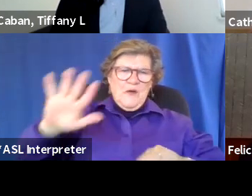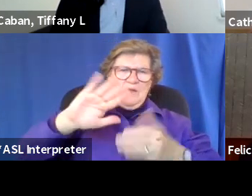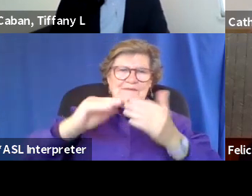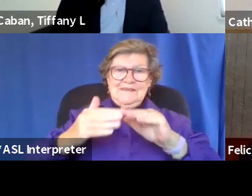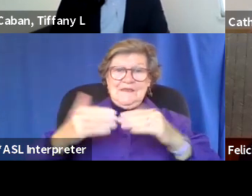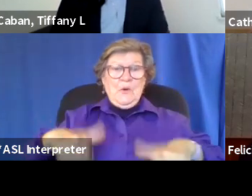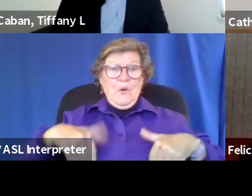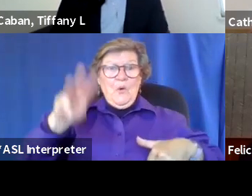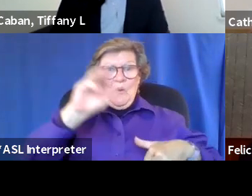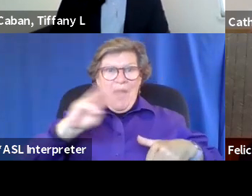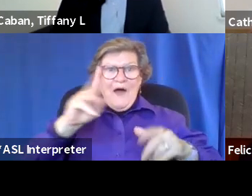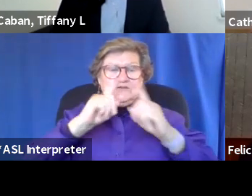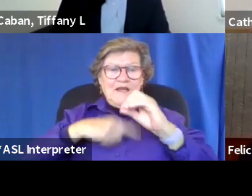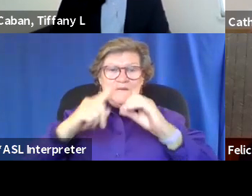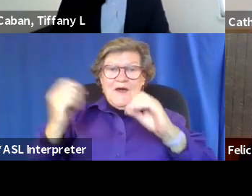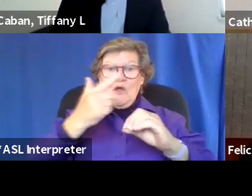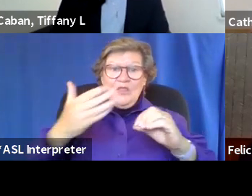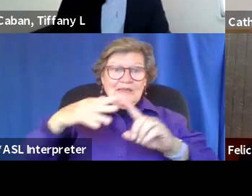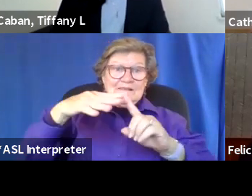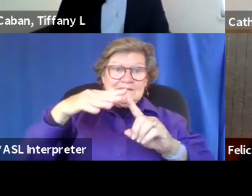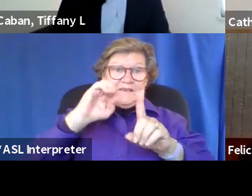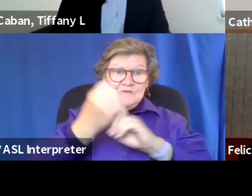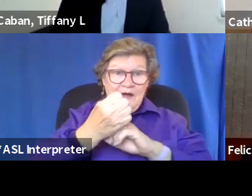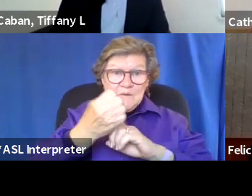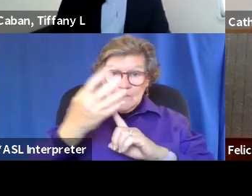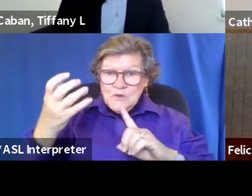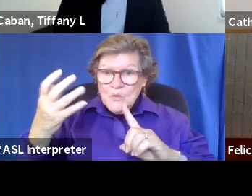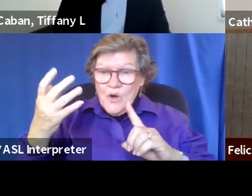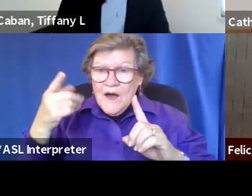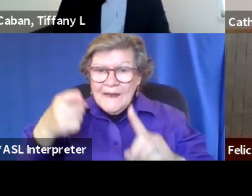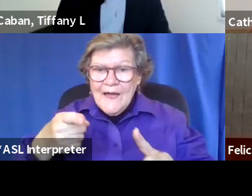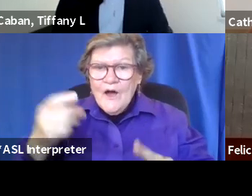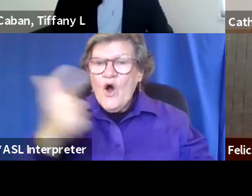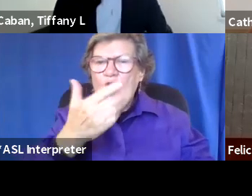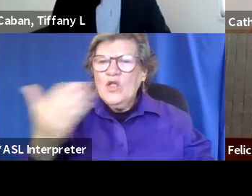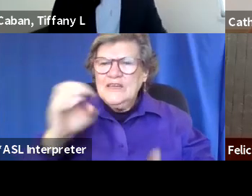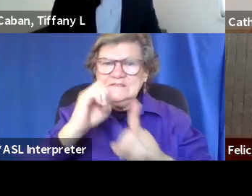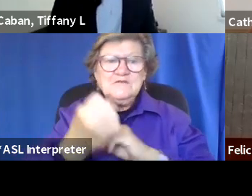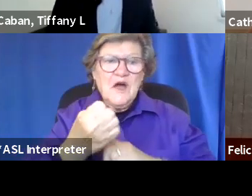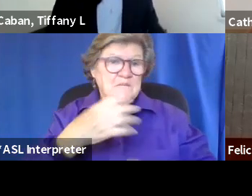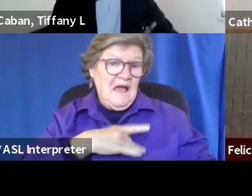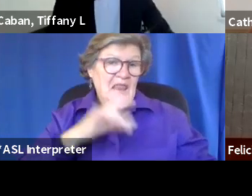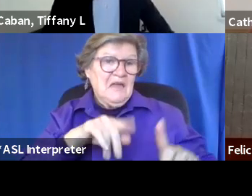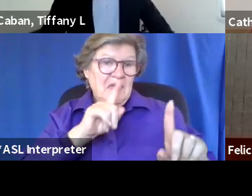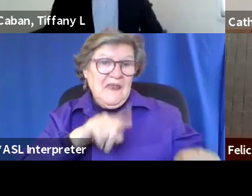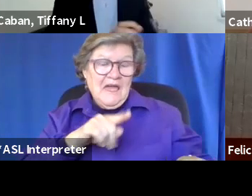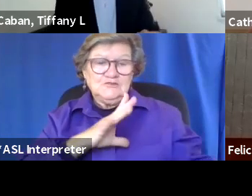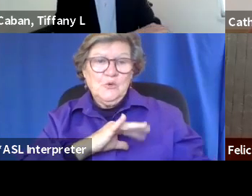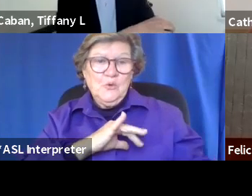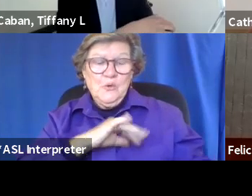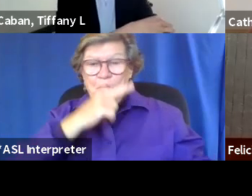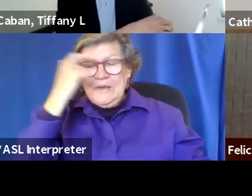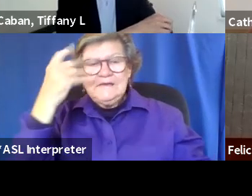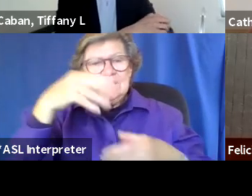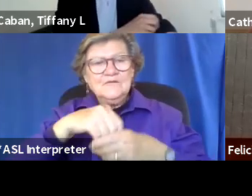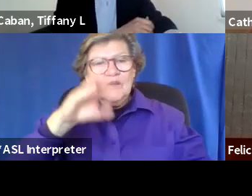we're talking about all things environment, Steve, or you want it more pointed of an answer? Well, all things environment. Actually, I like that answer because it involves the